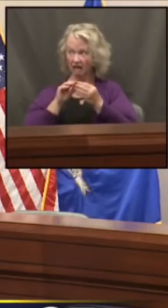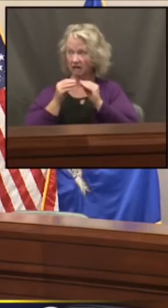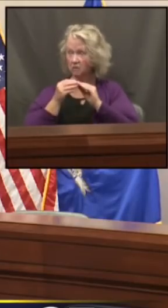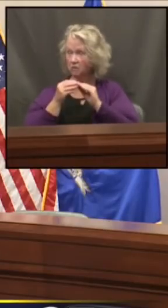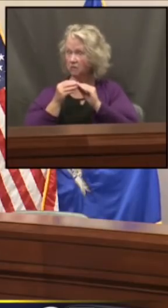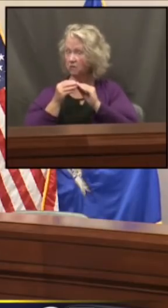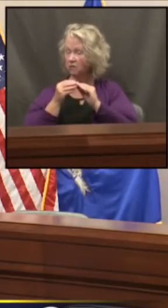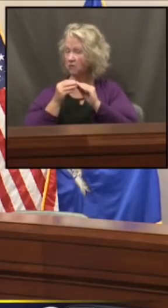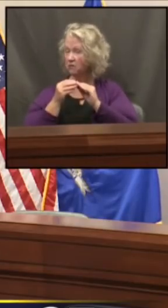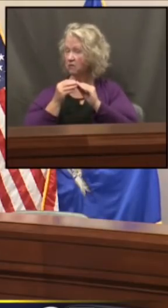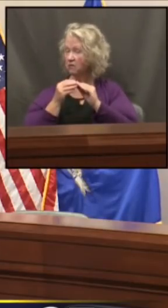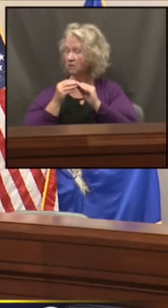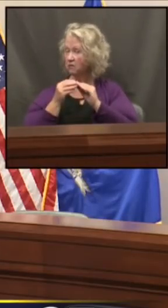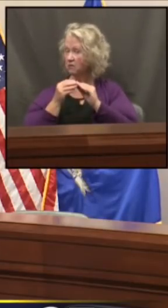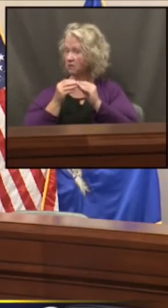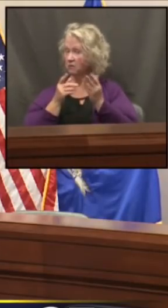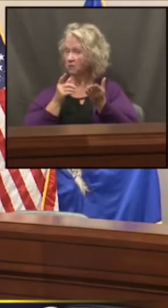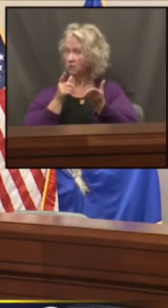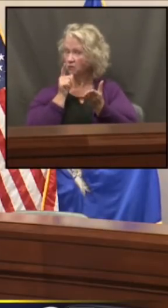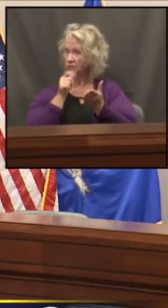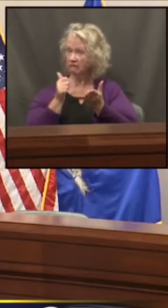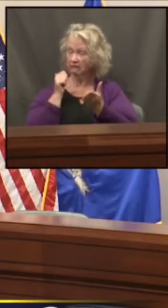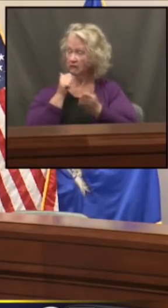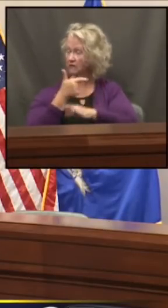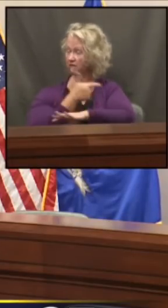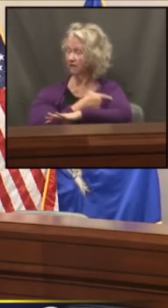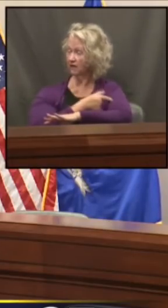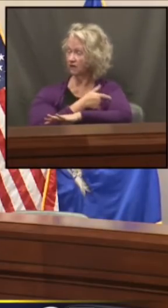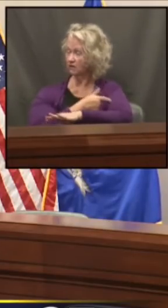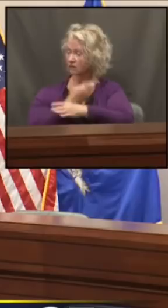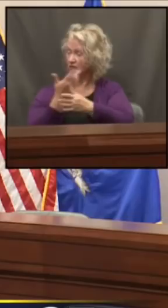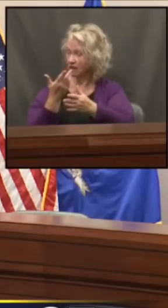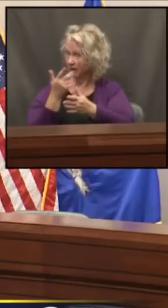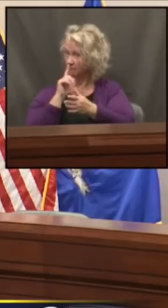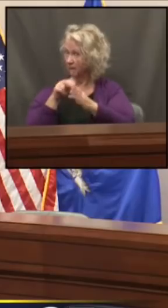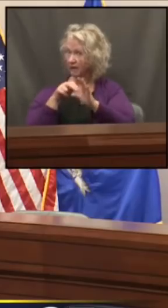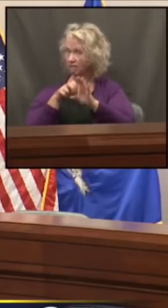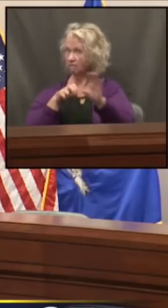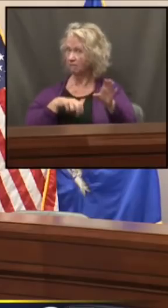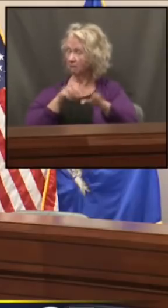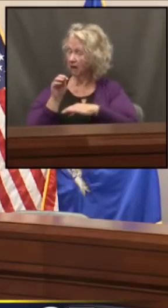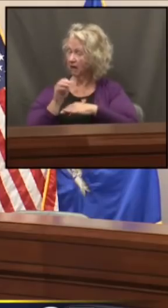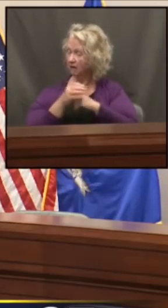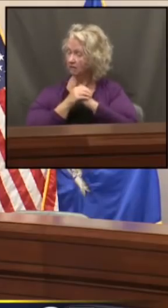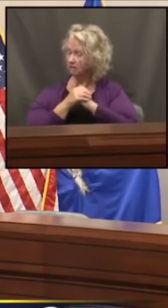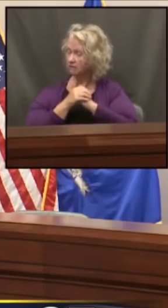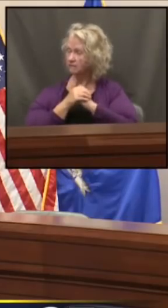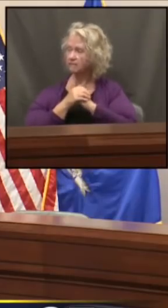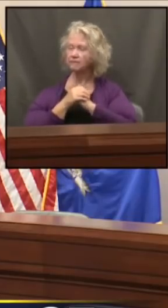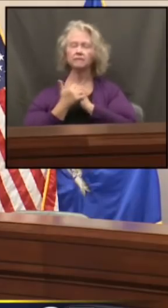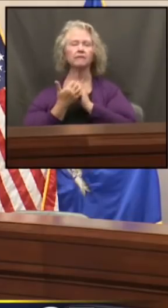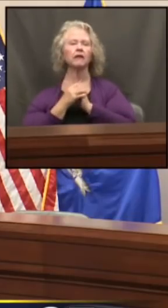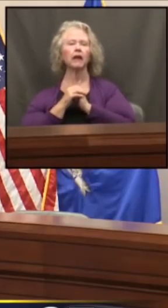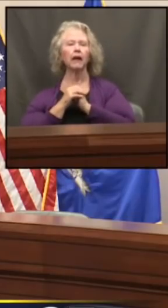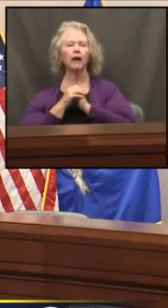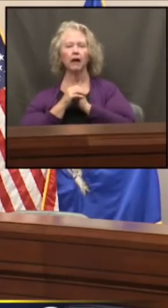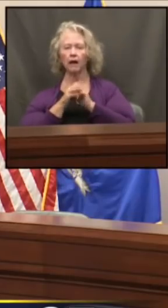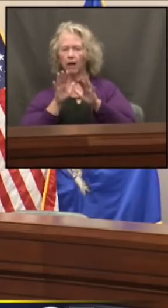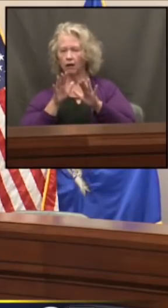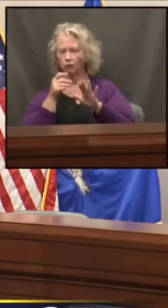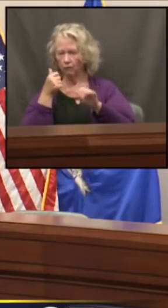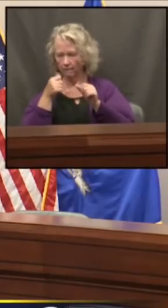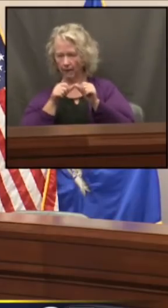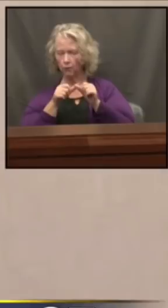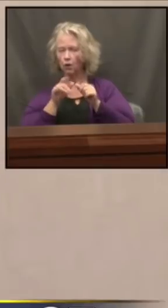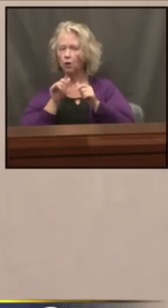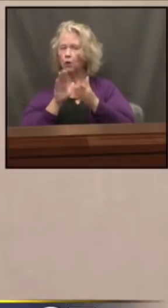people who aren't vaccinated and can't drive the buses on Monday? Do we have any sense? Well, remember, Dave, the